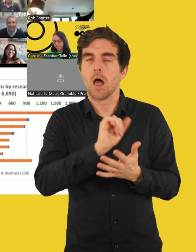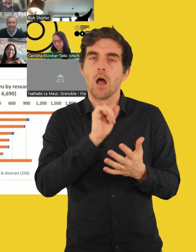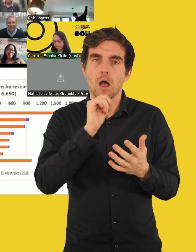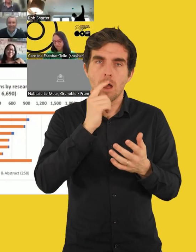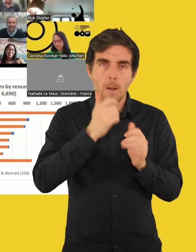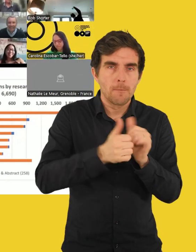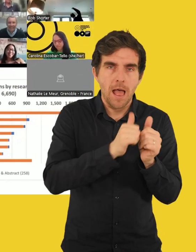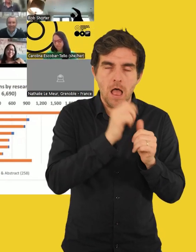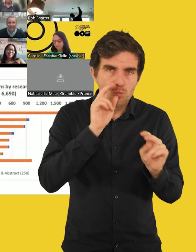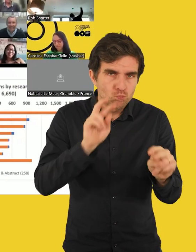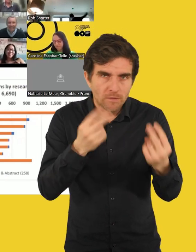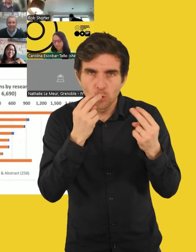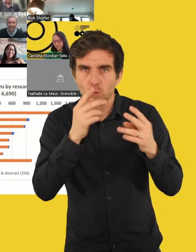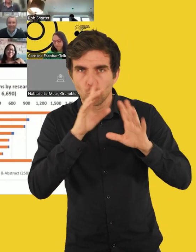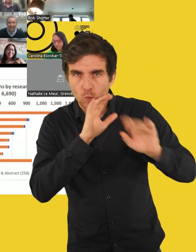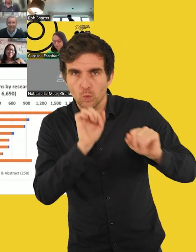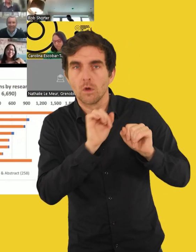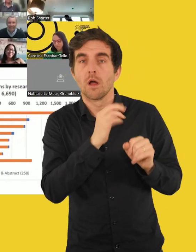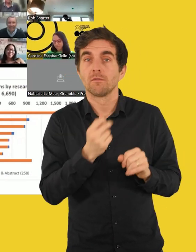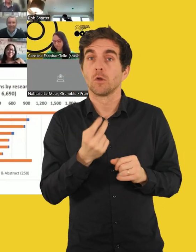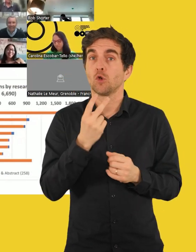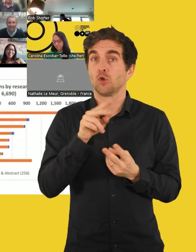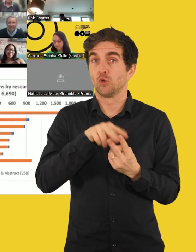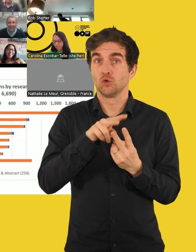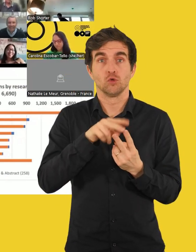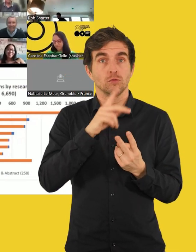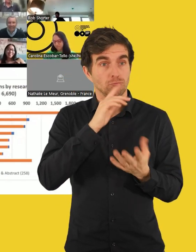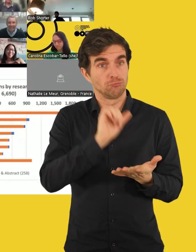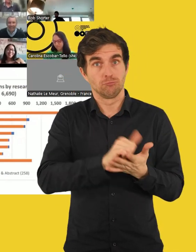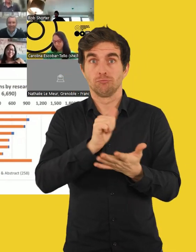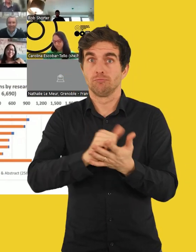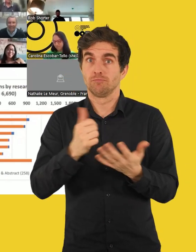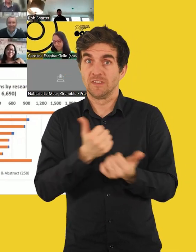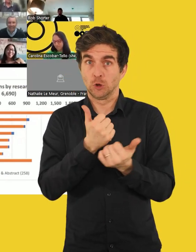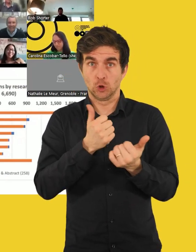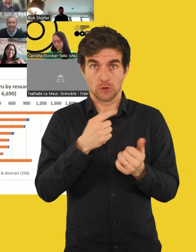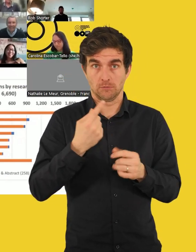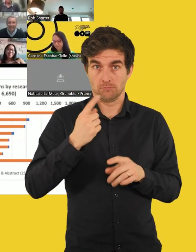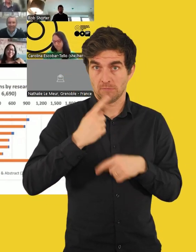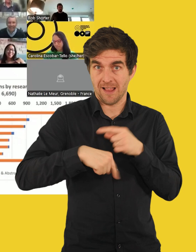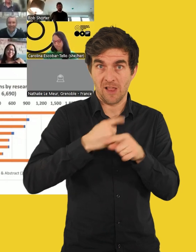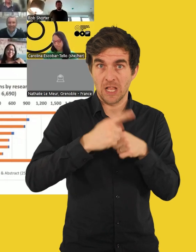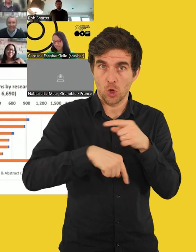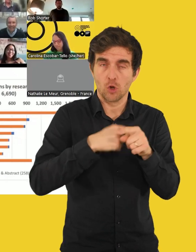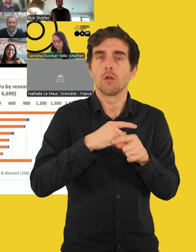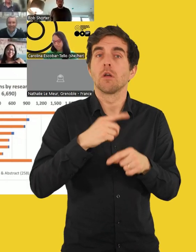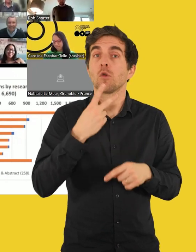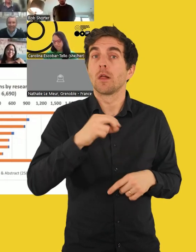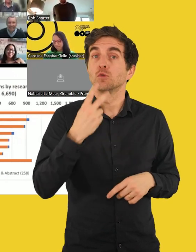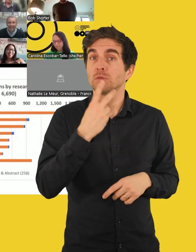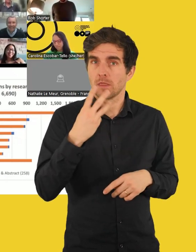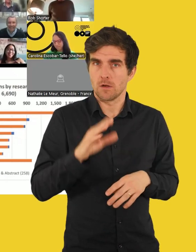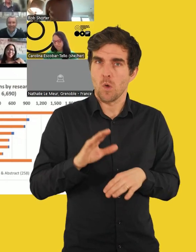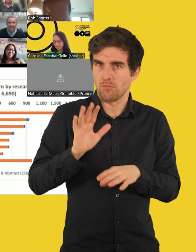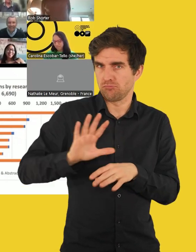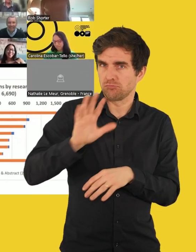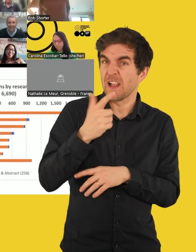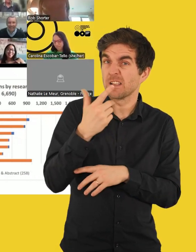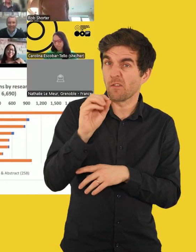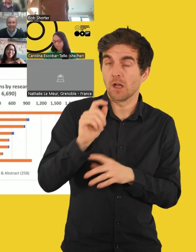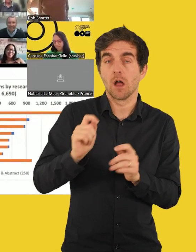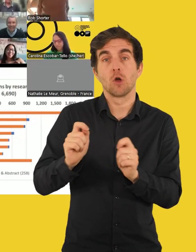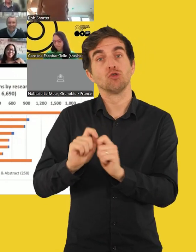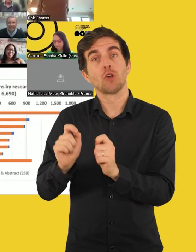been published in peer-reviewed journals. You can see the two graphs at the bottom show the number of publications each year. So in 2023, there